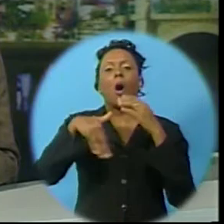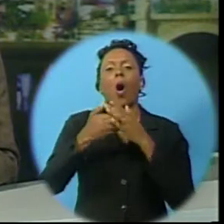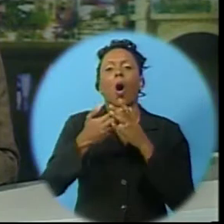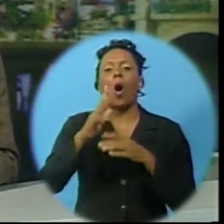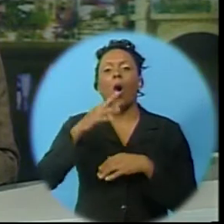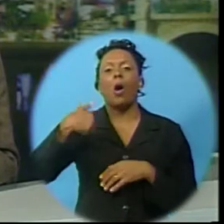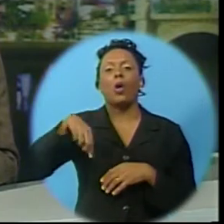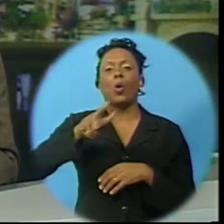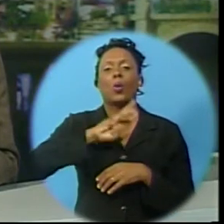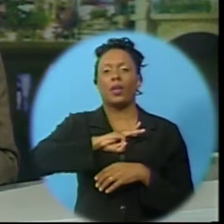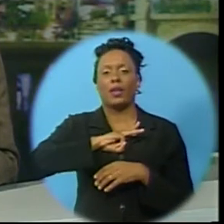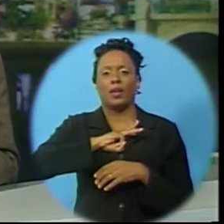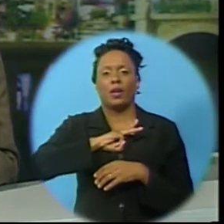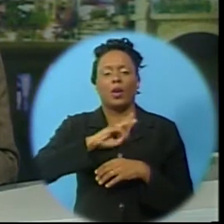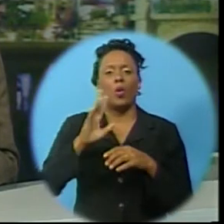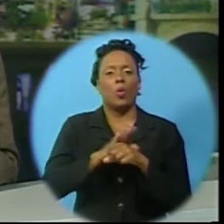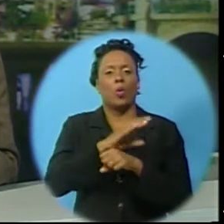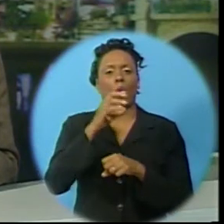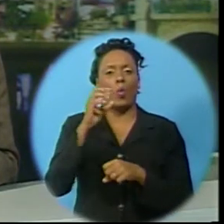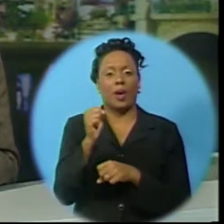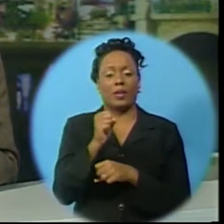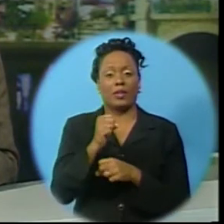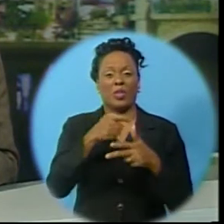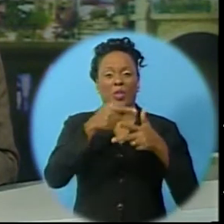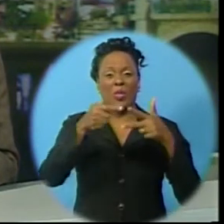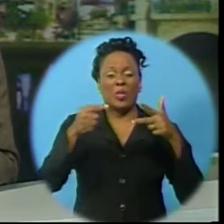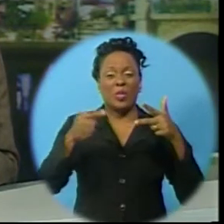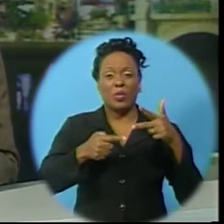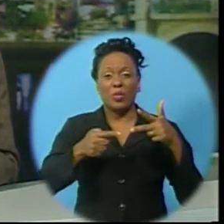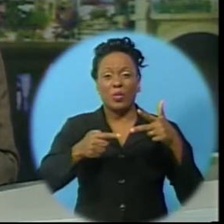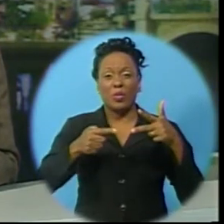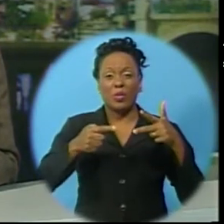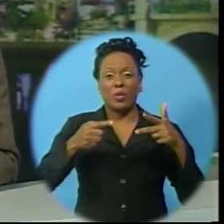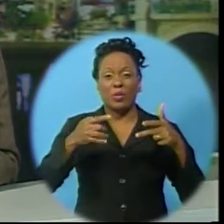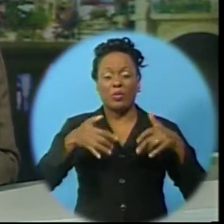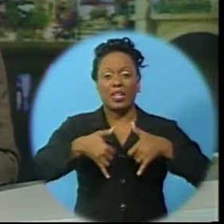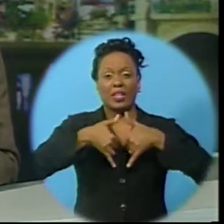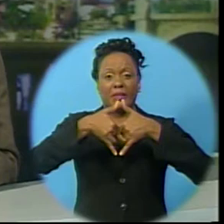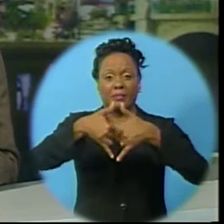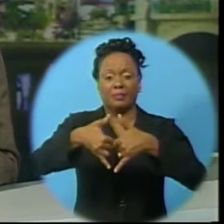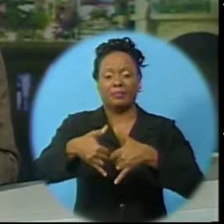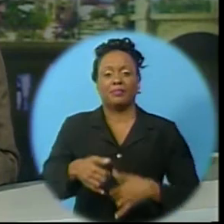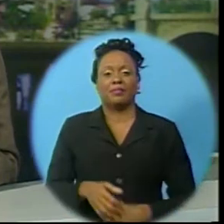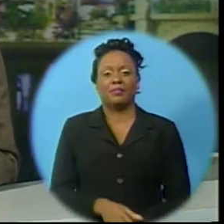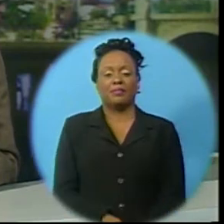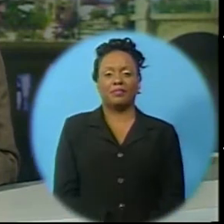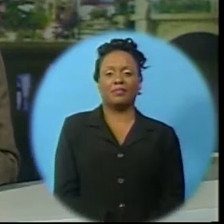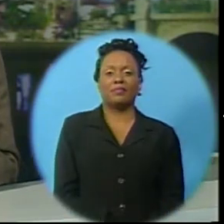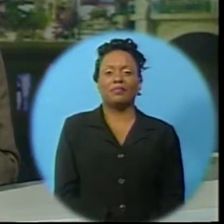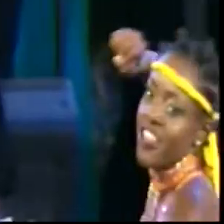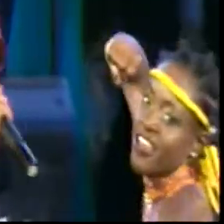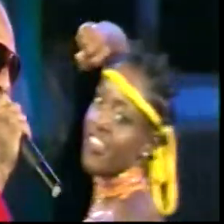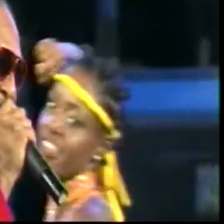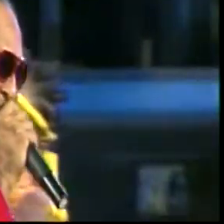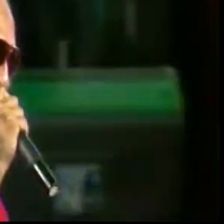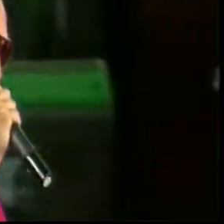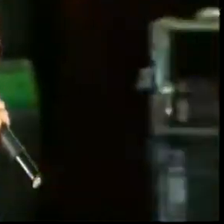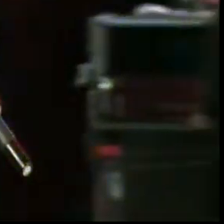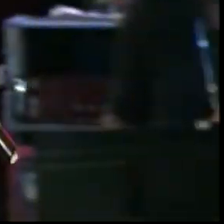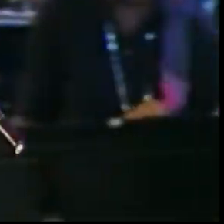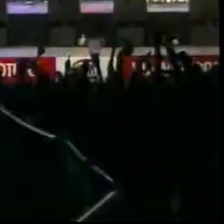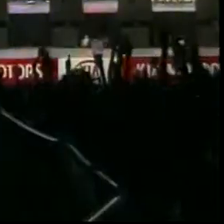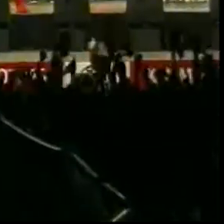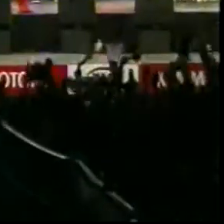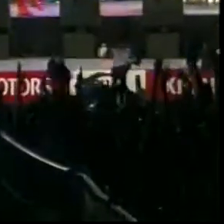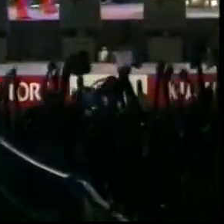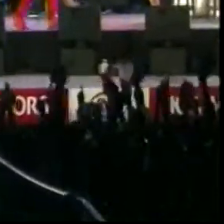today less than 24 hours after being announced as having won the tune of the crop. Sean Farrell reports. Peter Ram's